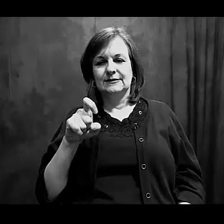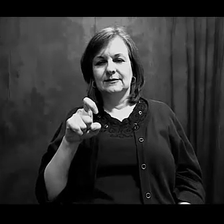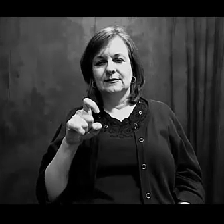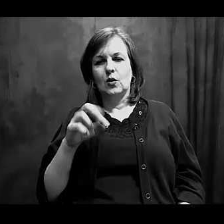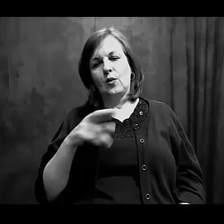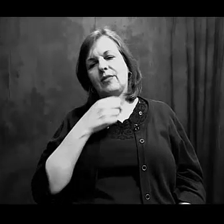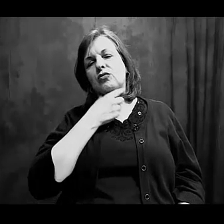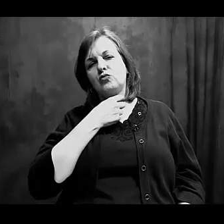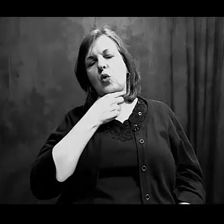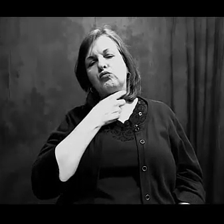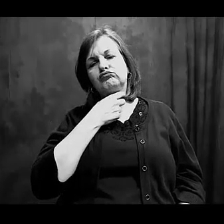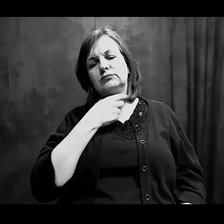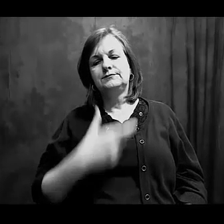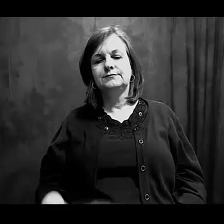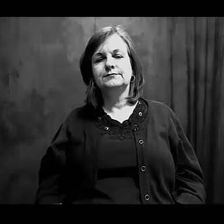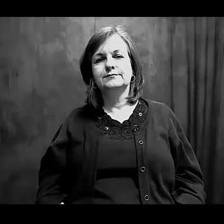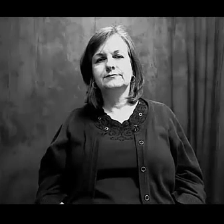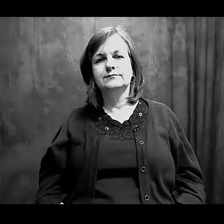or your throat,